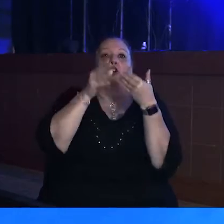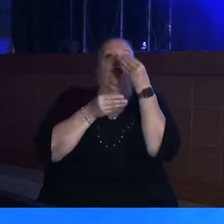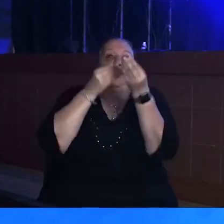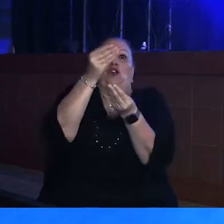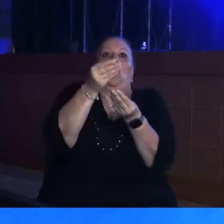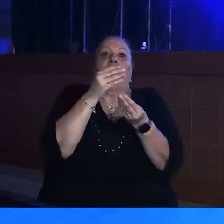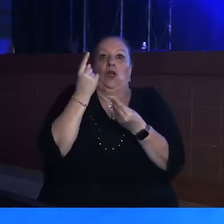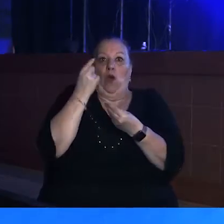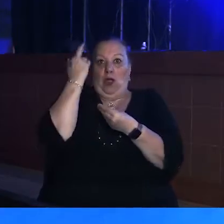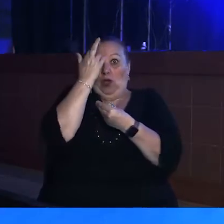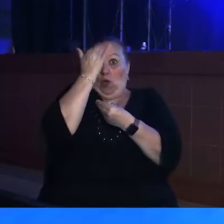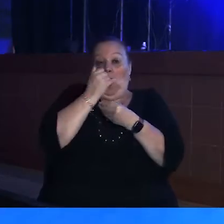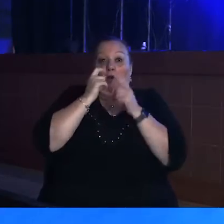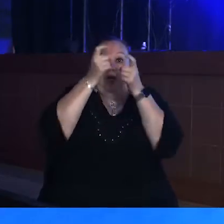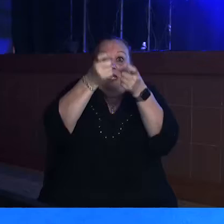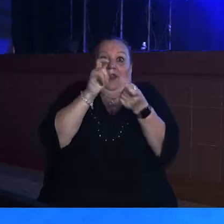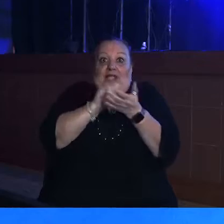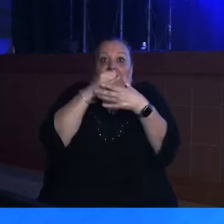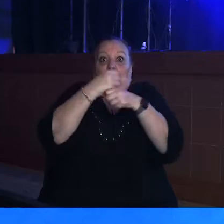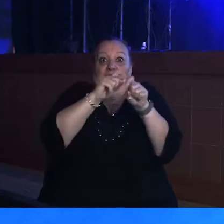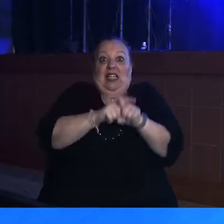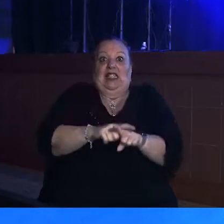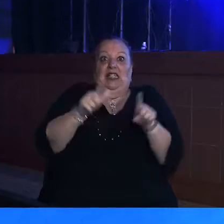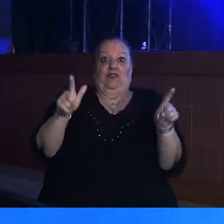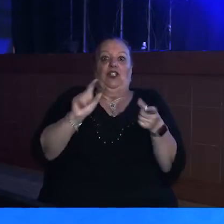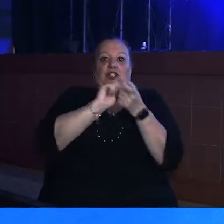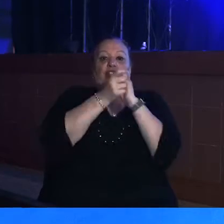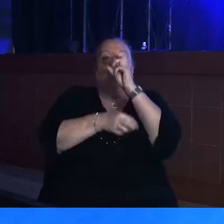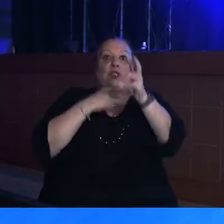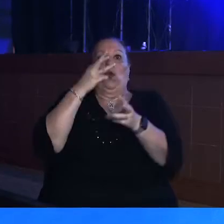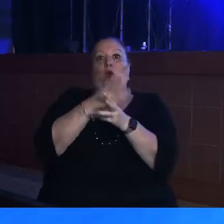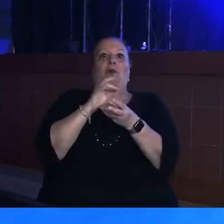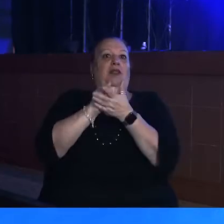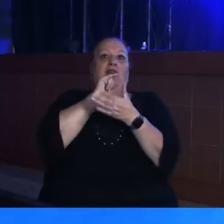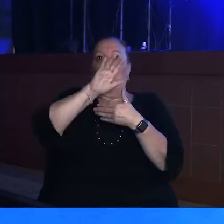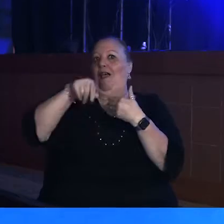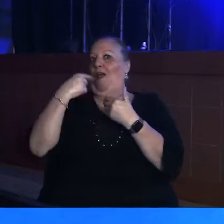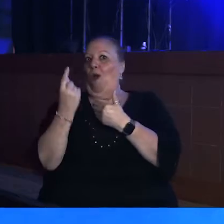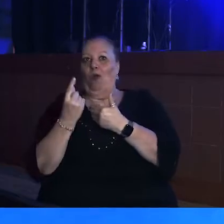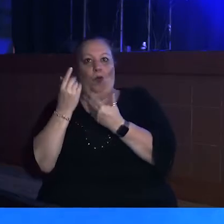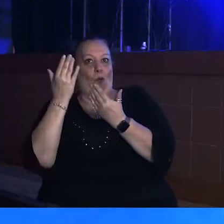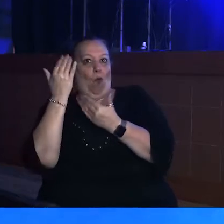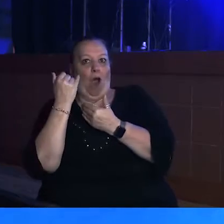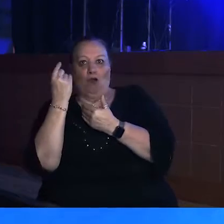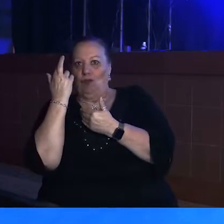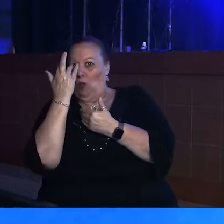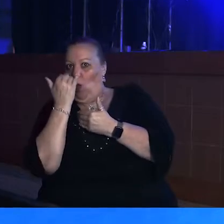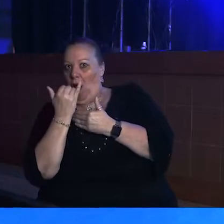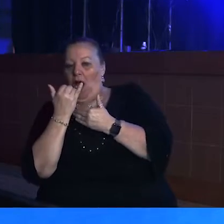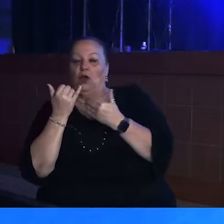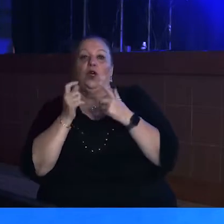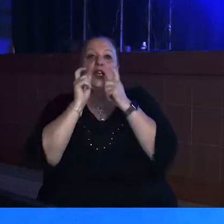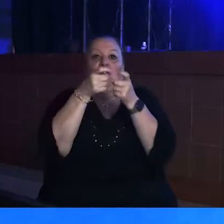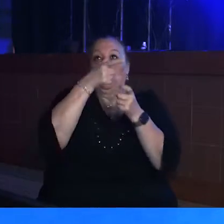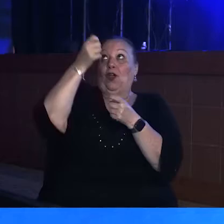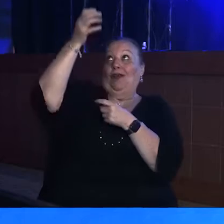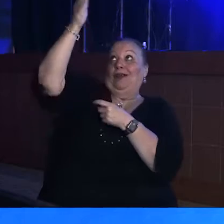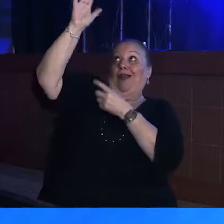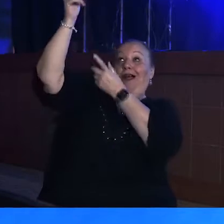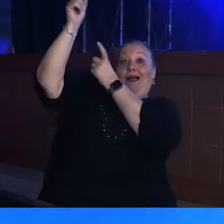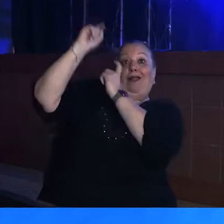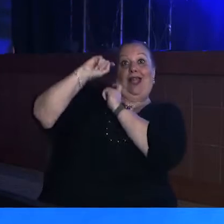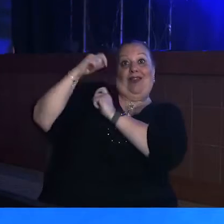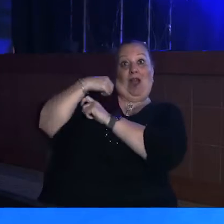One of the reasons that we give is to make a difference, to change the world. But that's not all why we give. We give because God gave to us. He gave